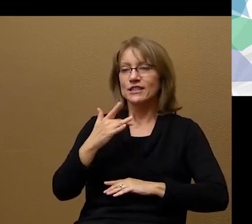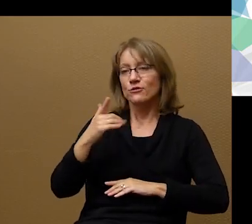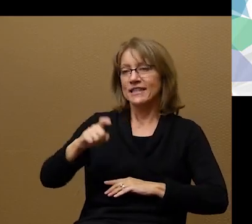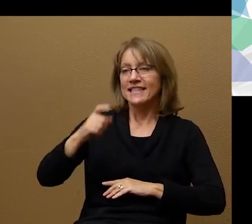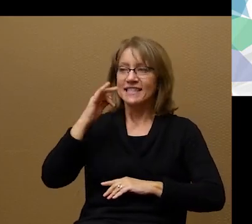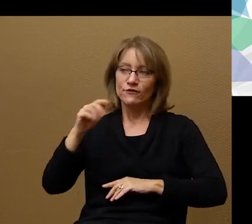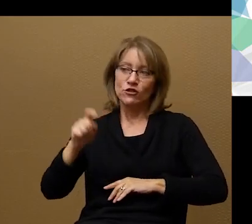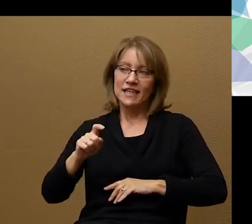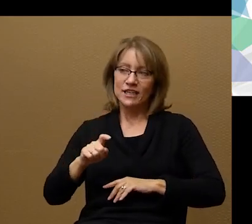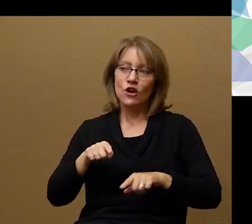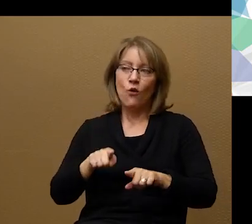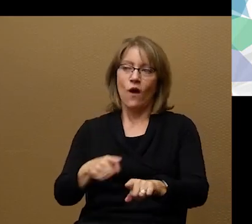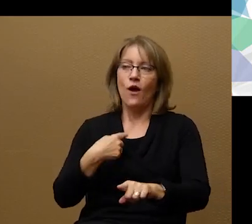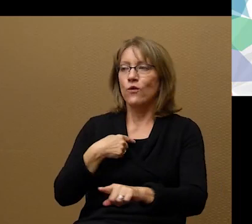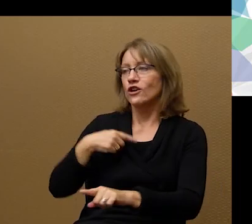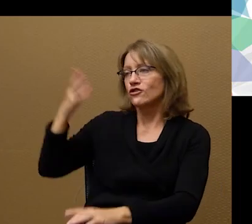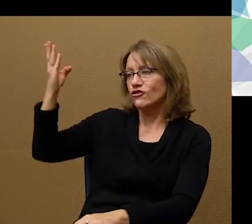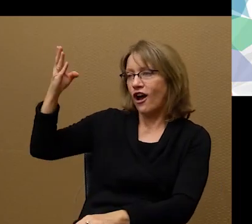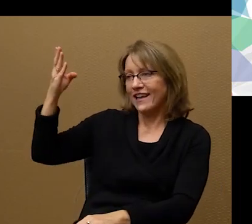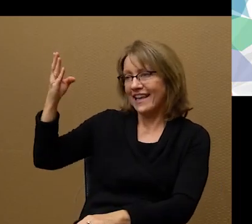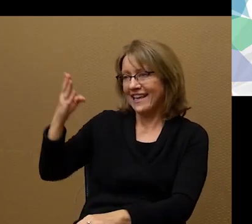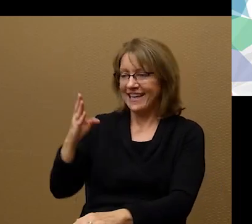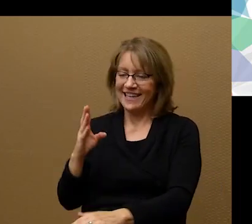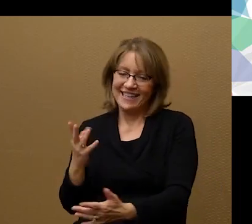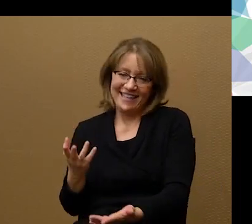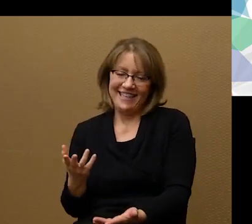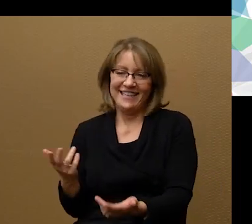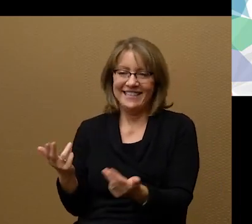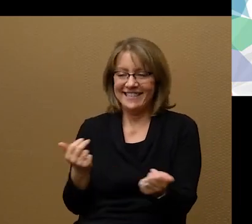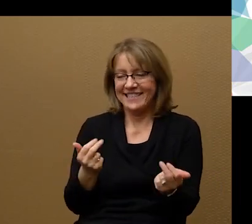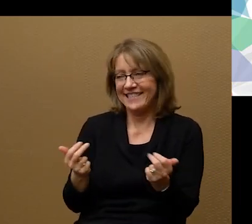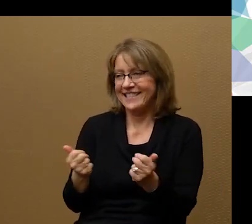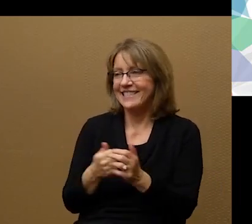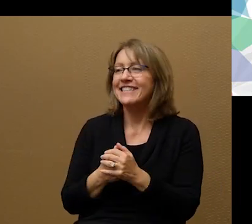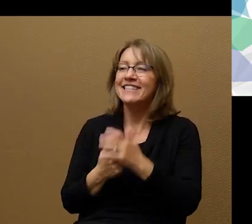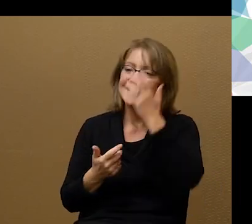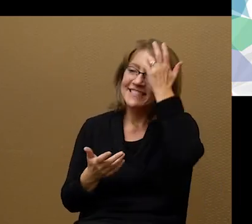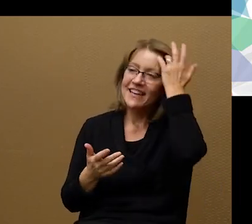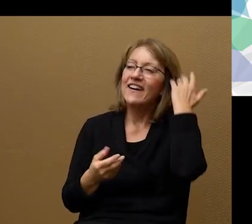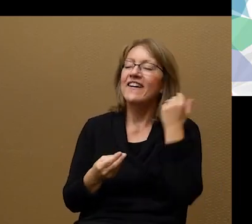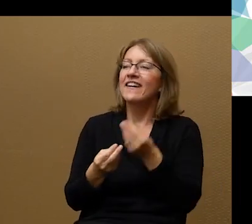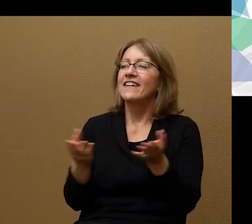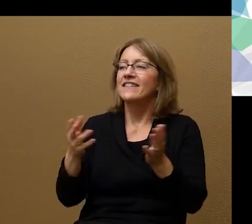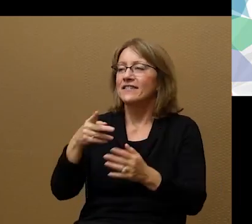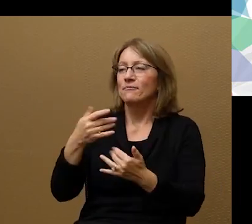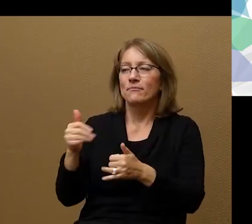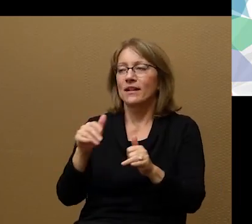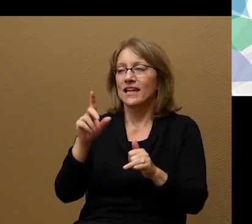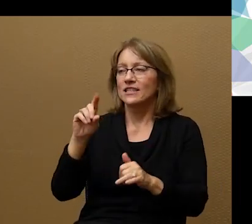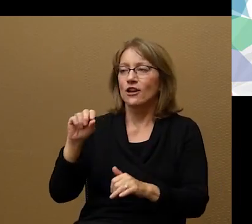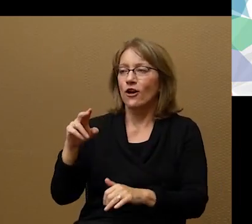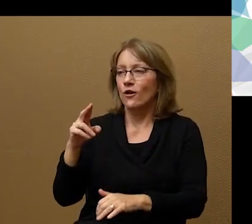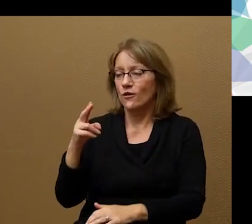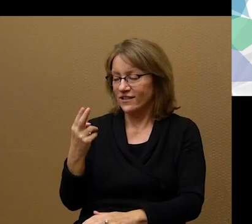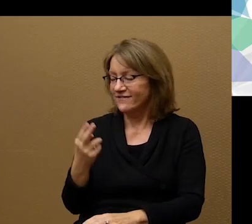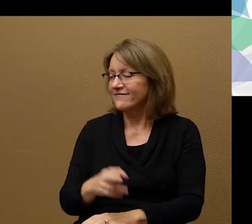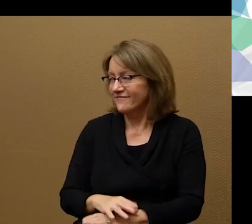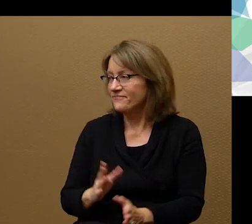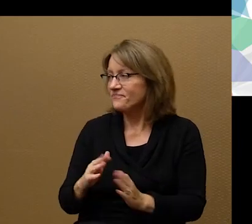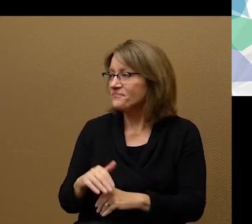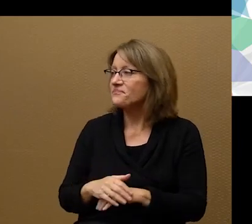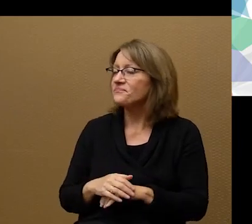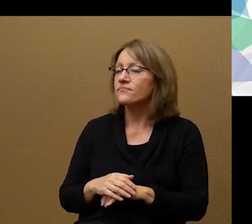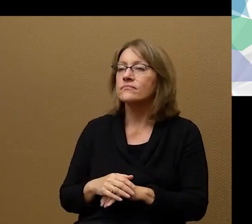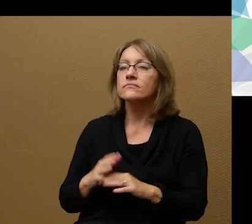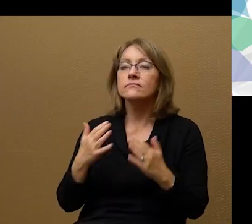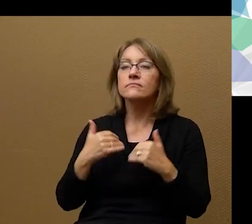to while we're talking throughout this presentation. So let's talk about your kids. But before we do